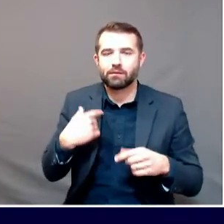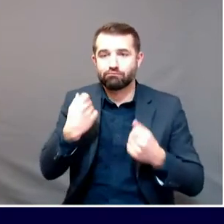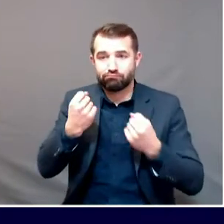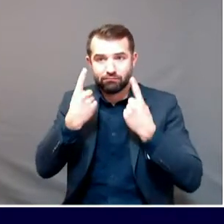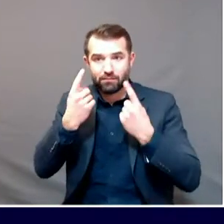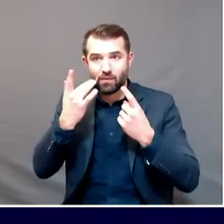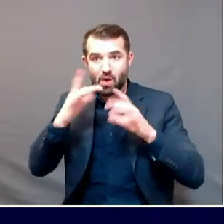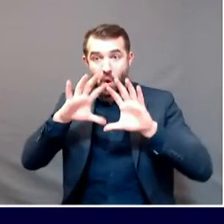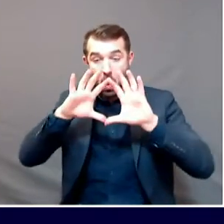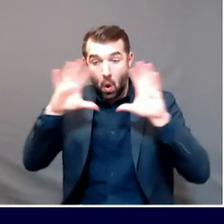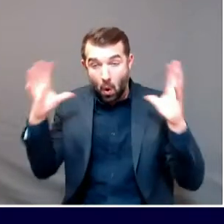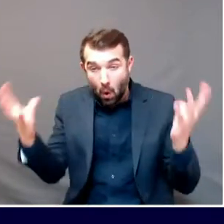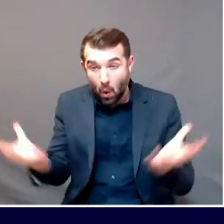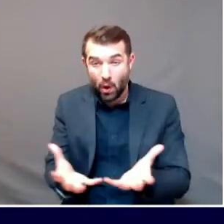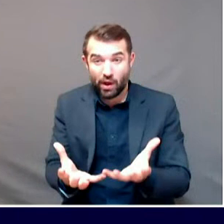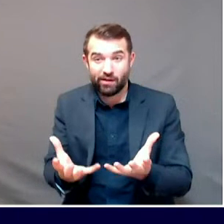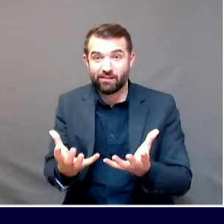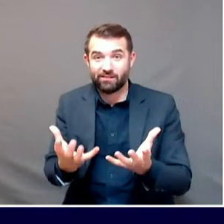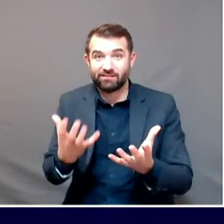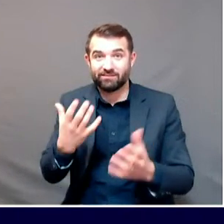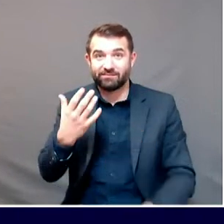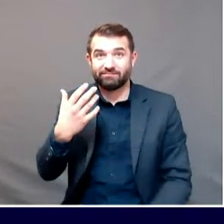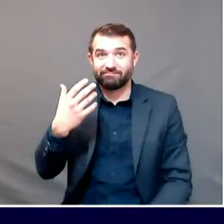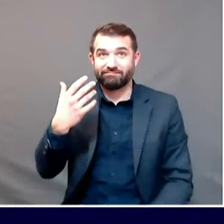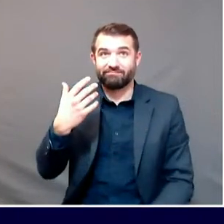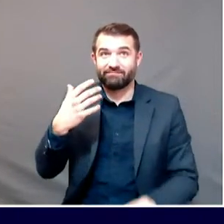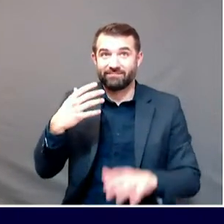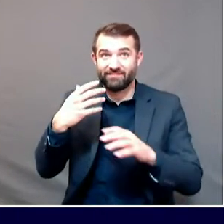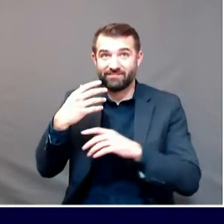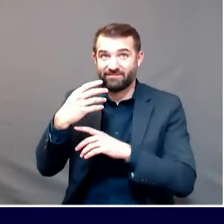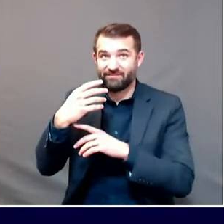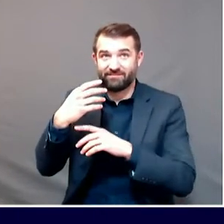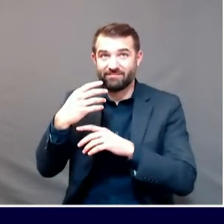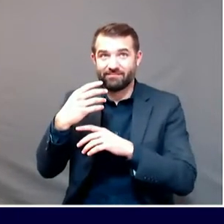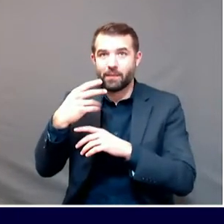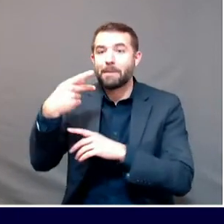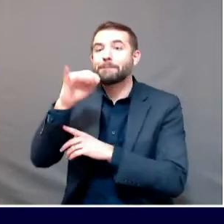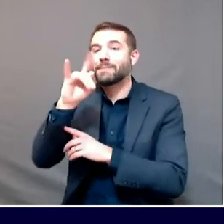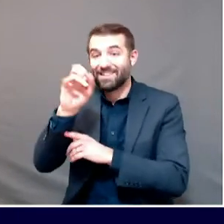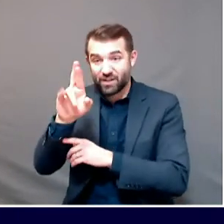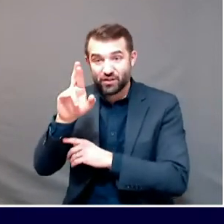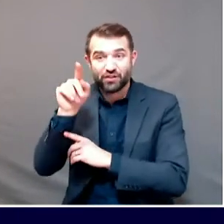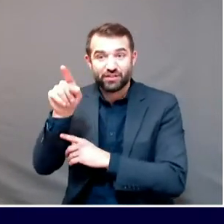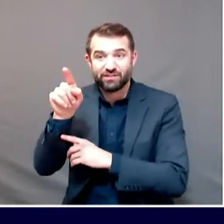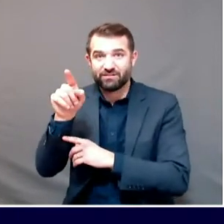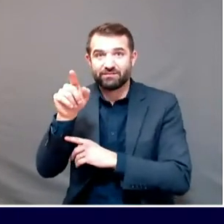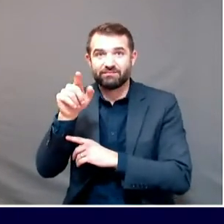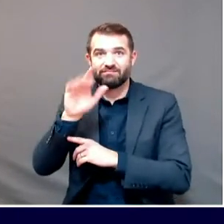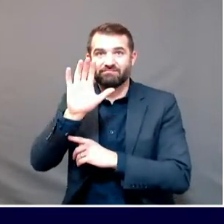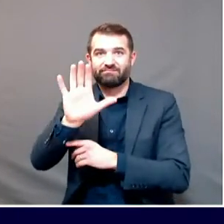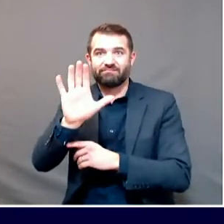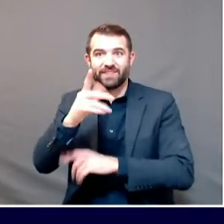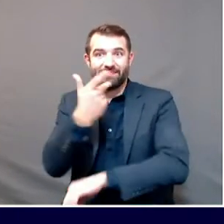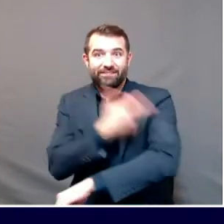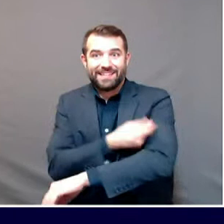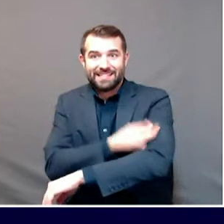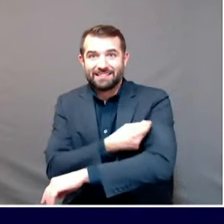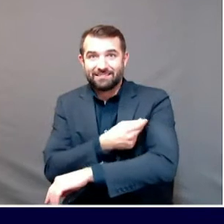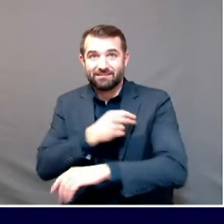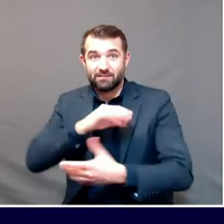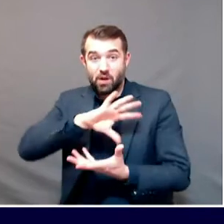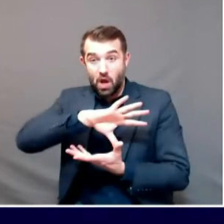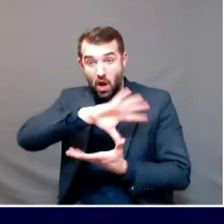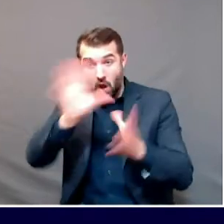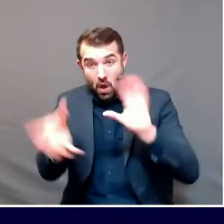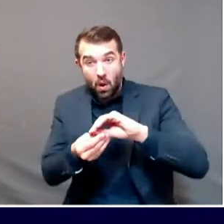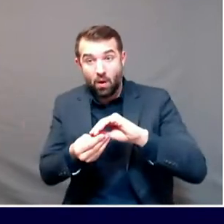Pfizer vaccine has been rolled out, there have been three such events. All three such events were within